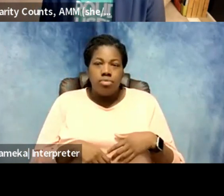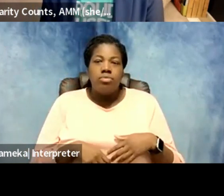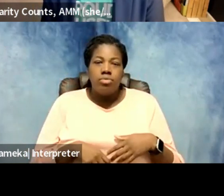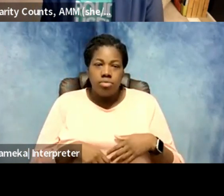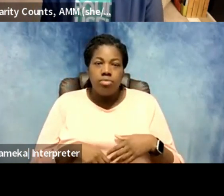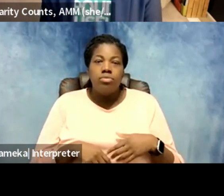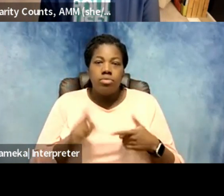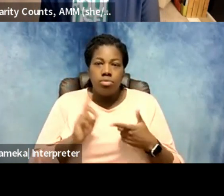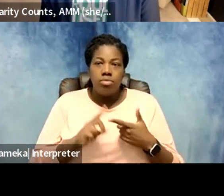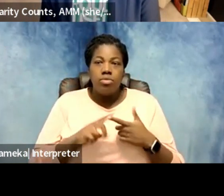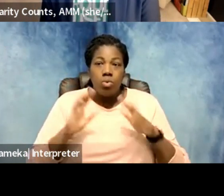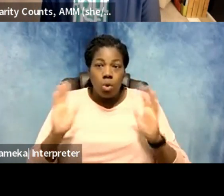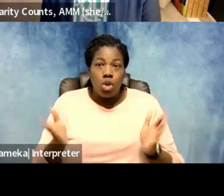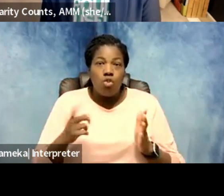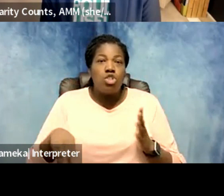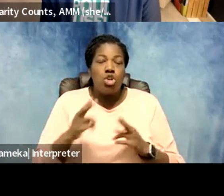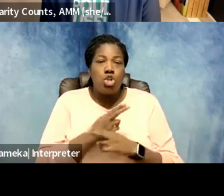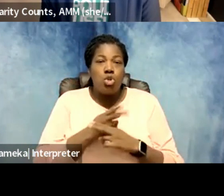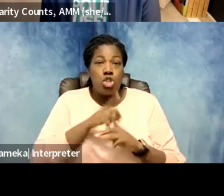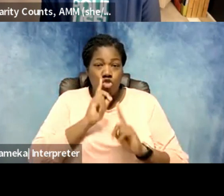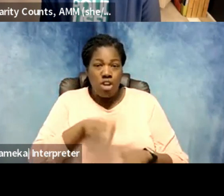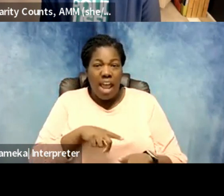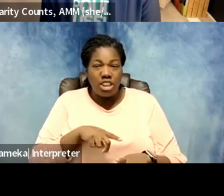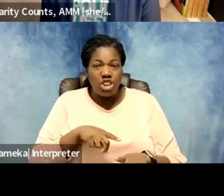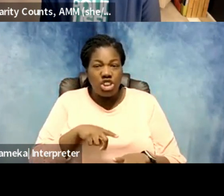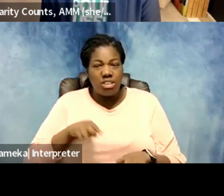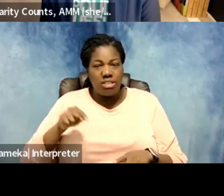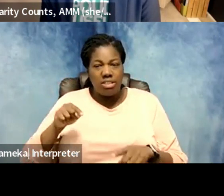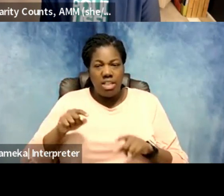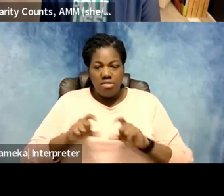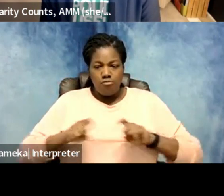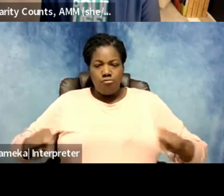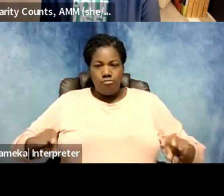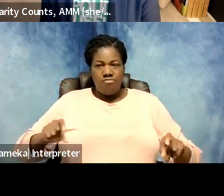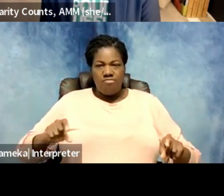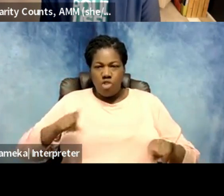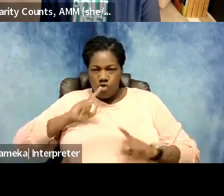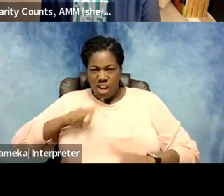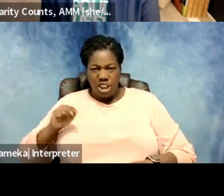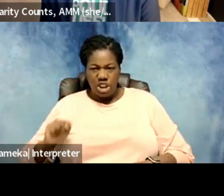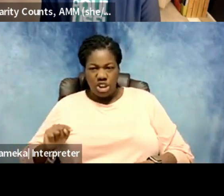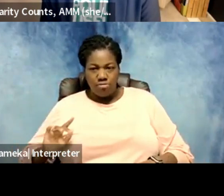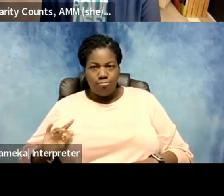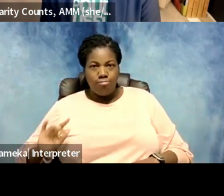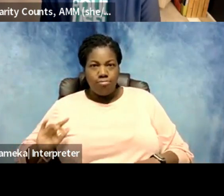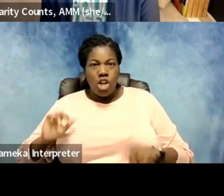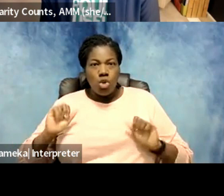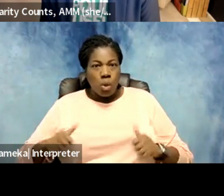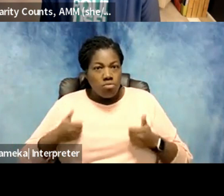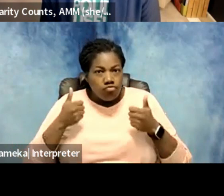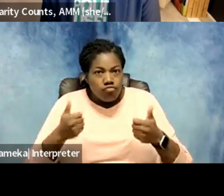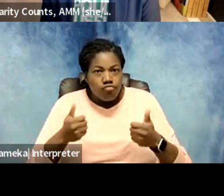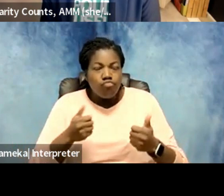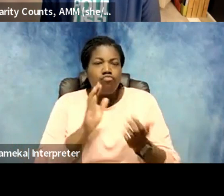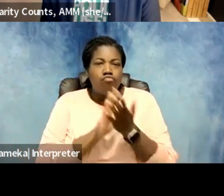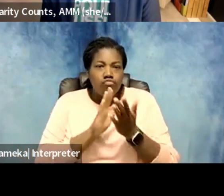We also encourage you to use the reactions tool in Zoom located in your menu. There's where you can offer a thumbs up or clap